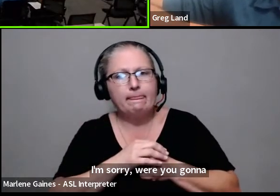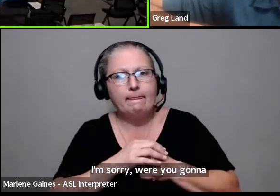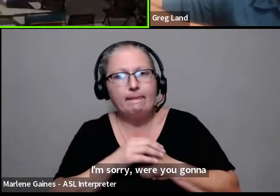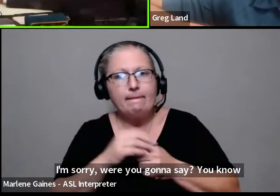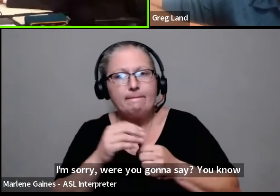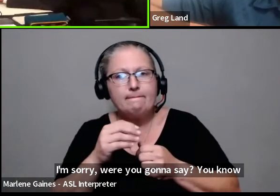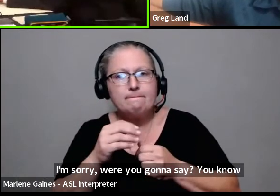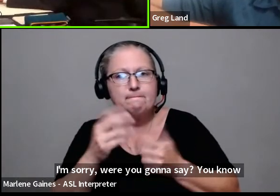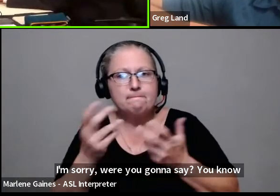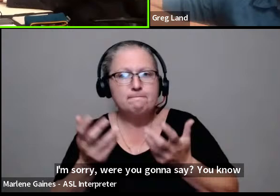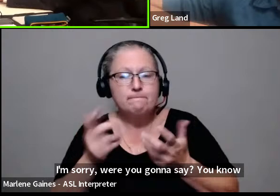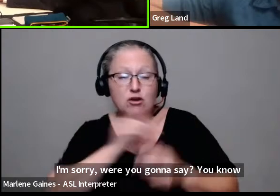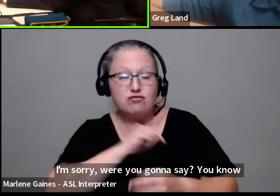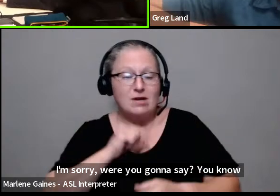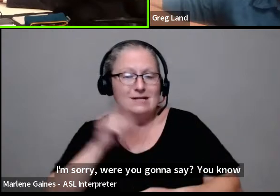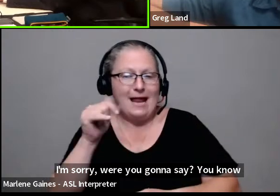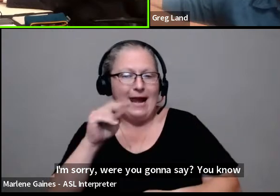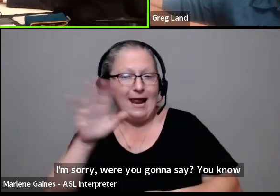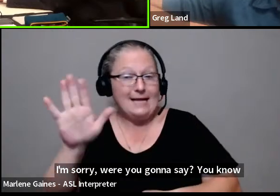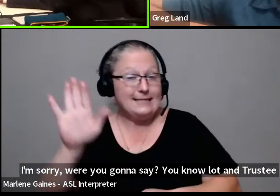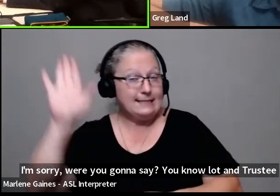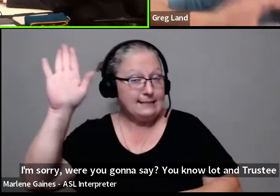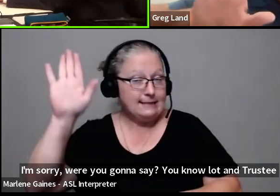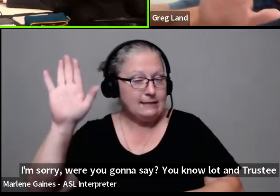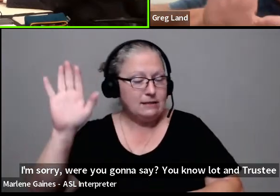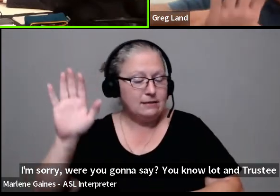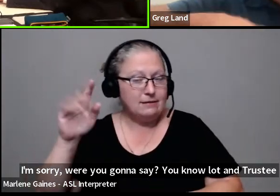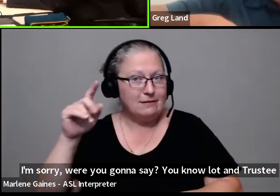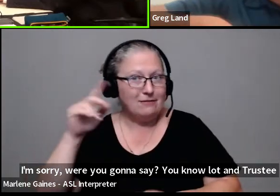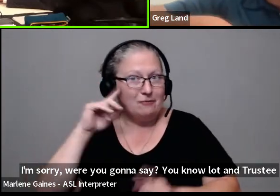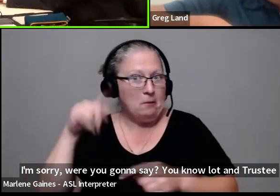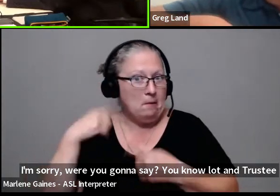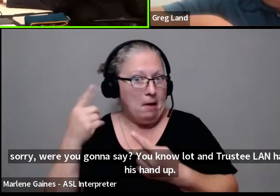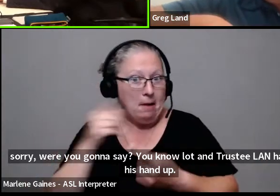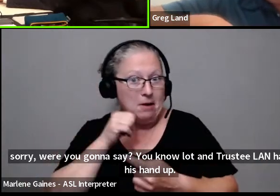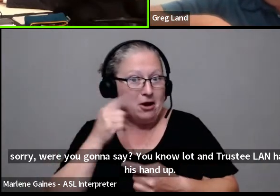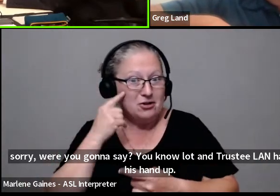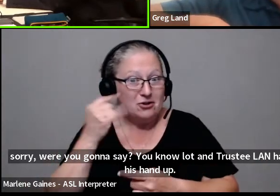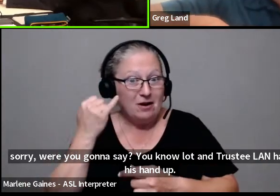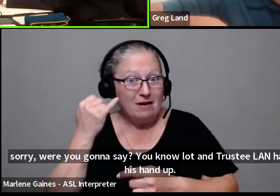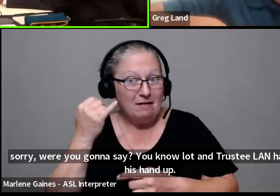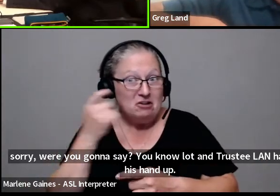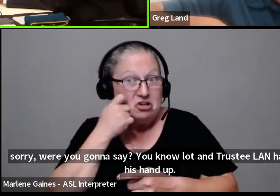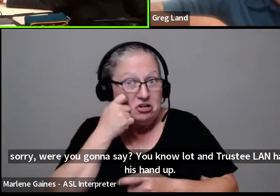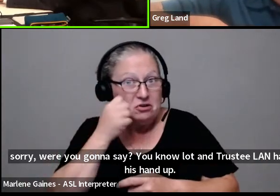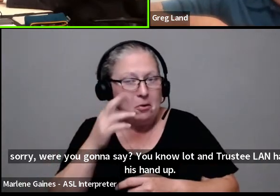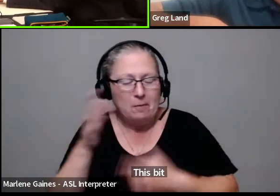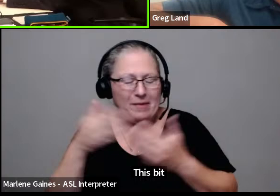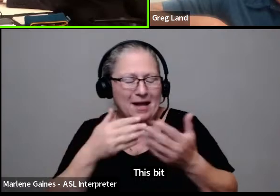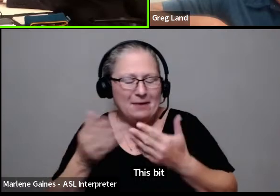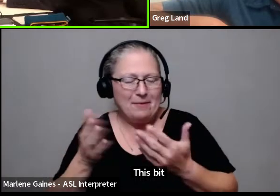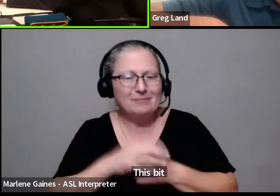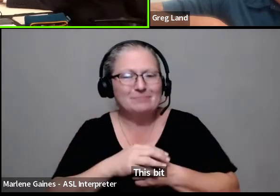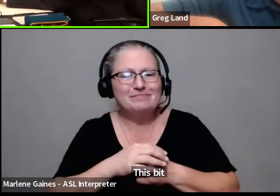a lot. And Trustee Land has his hand up. It's been up. I don't know if it's a current I'm hand sorry. or anyway.